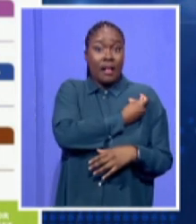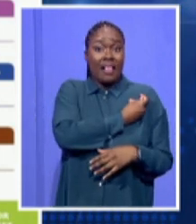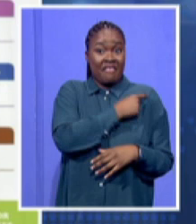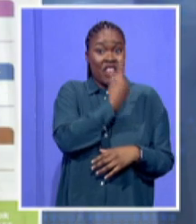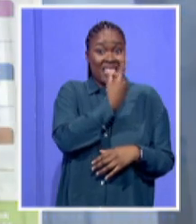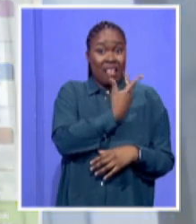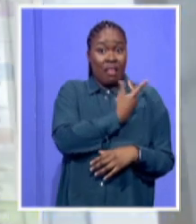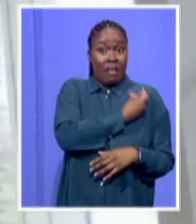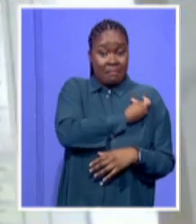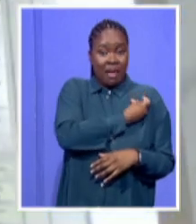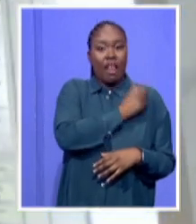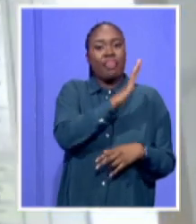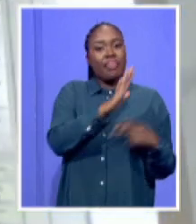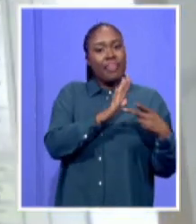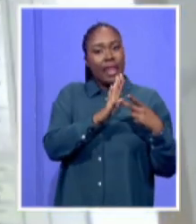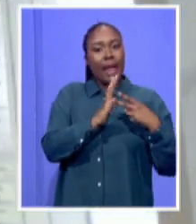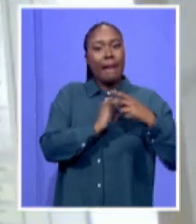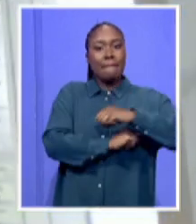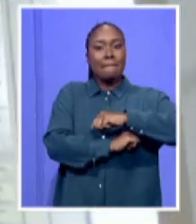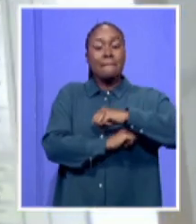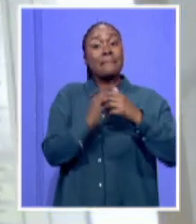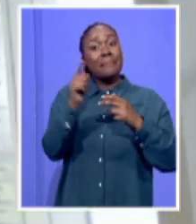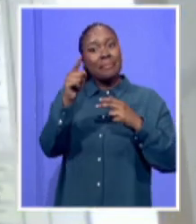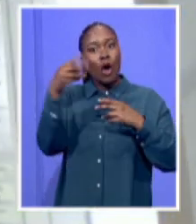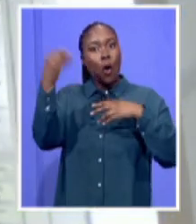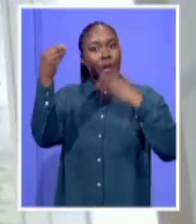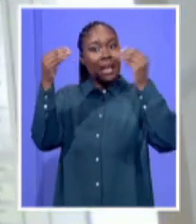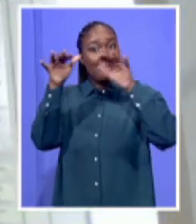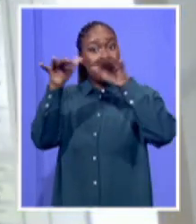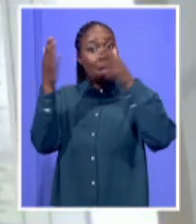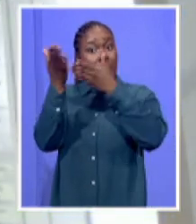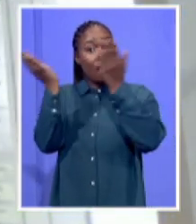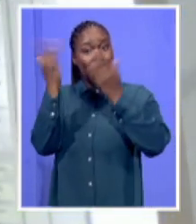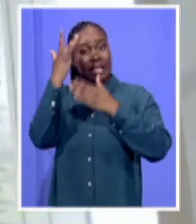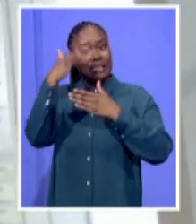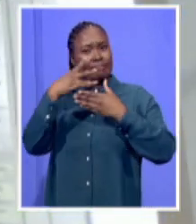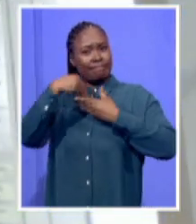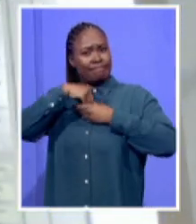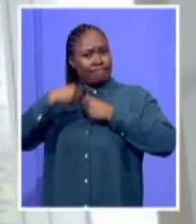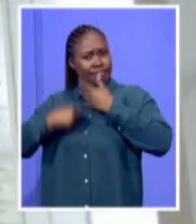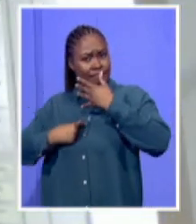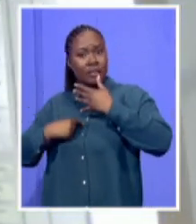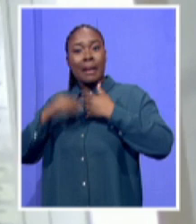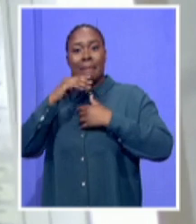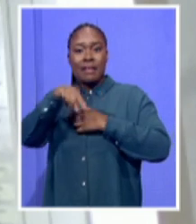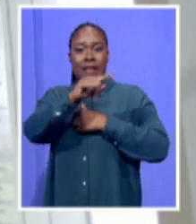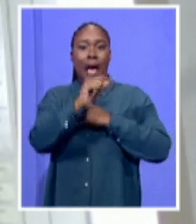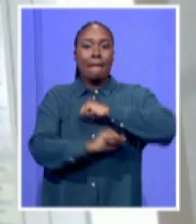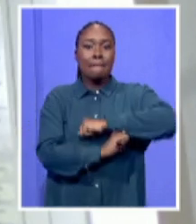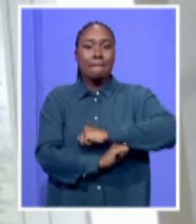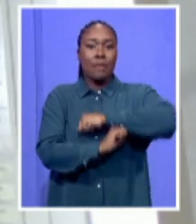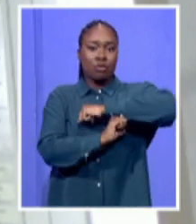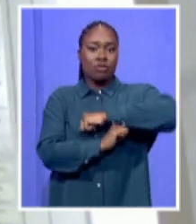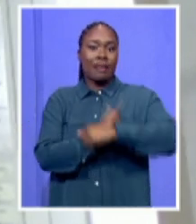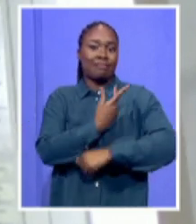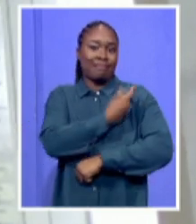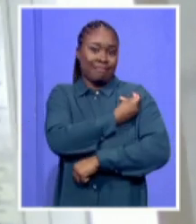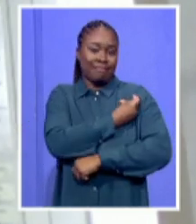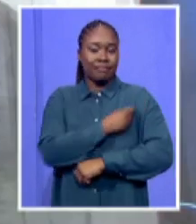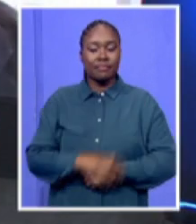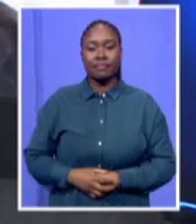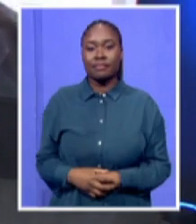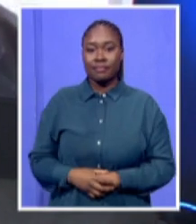first schedules, but also older people and those who have other illnesses to please go out and get your booster doses. I know that